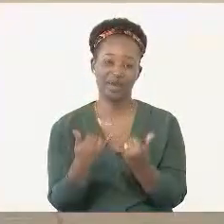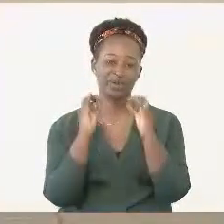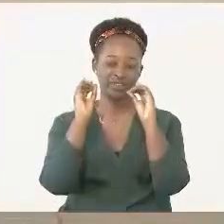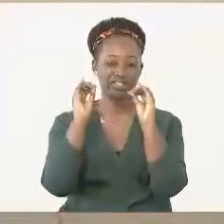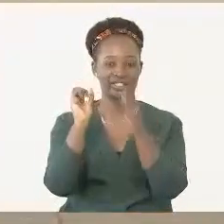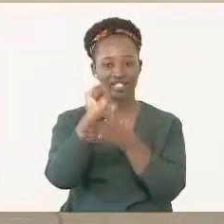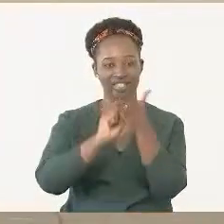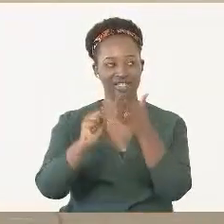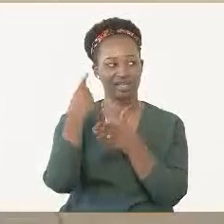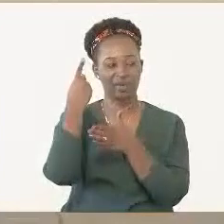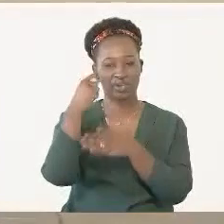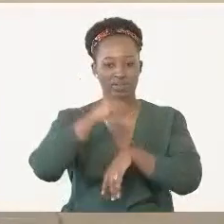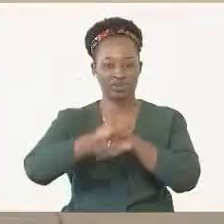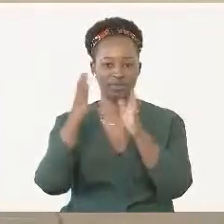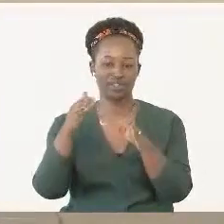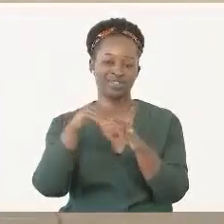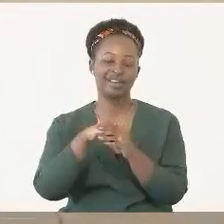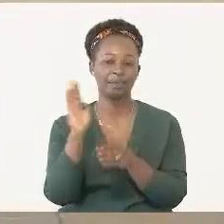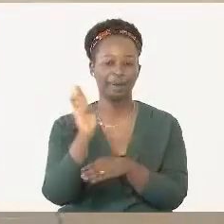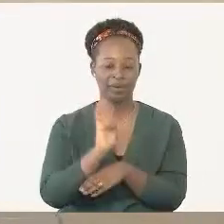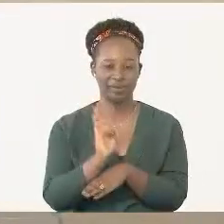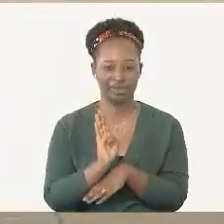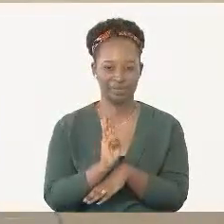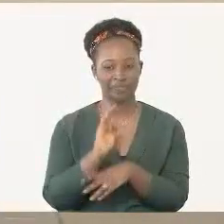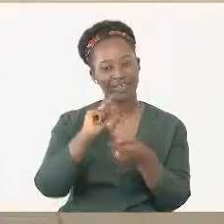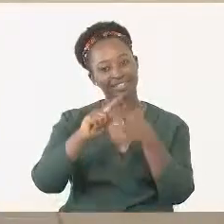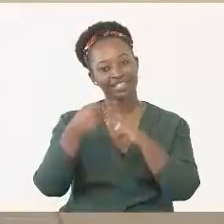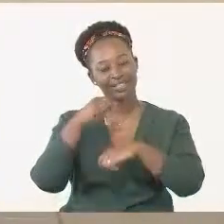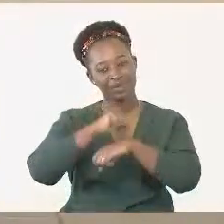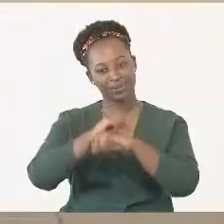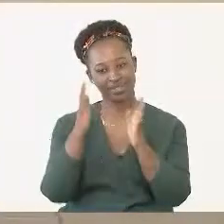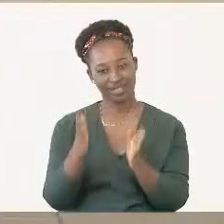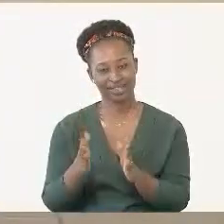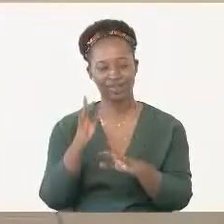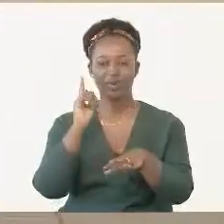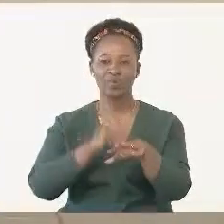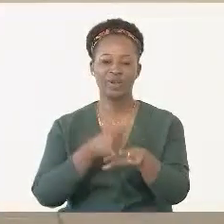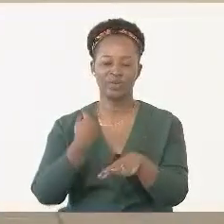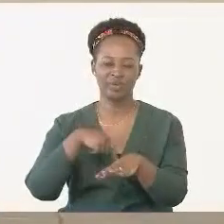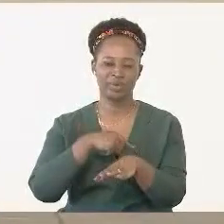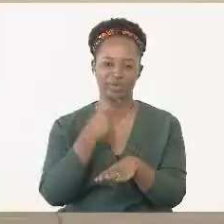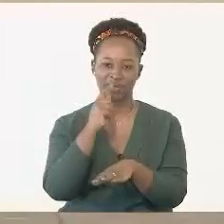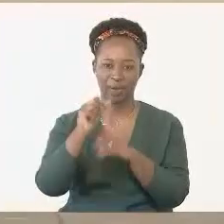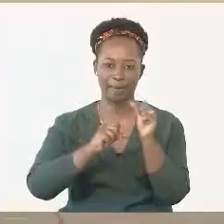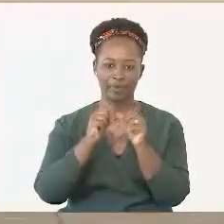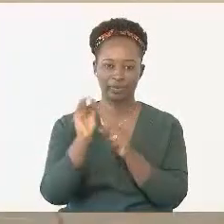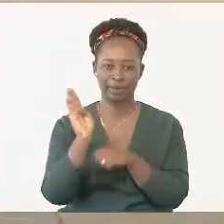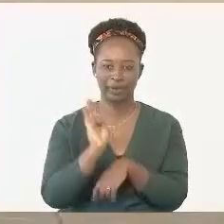students in biology. Dear students, when we talk about